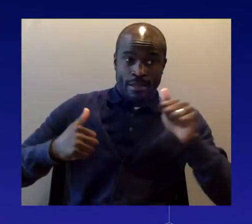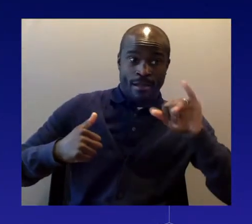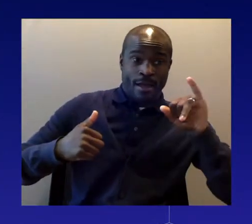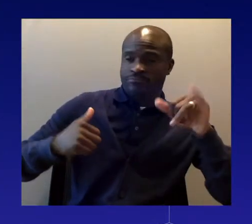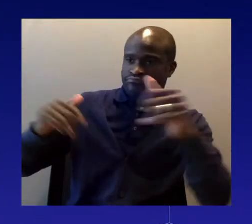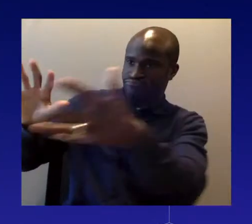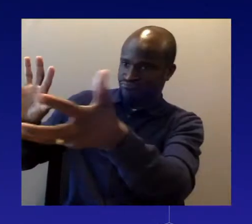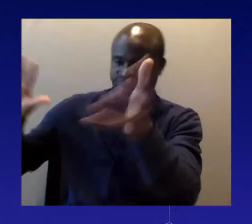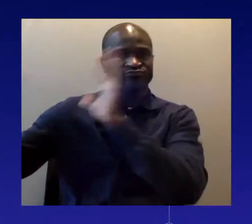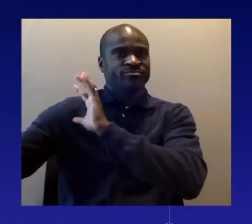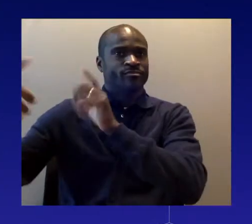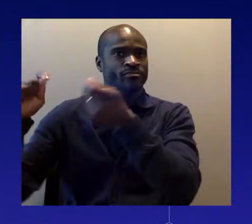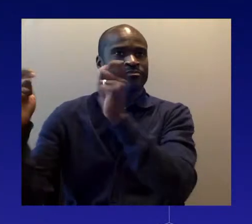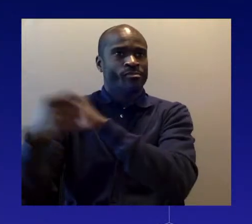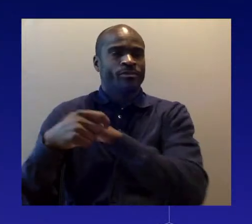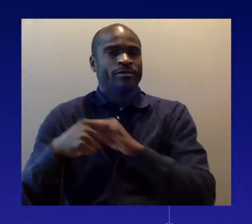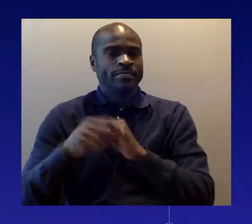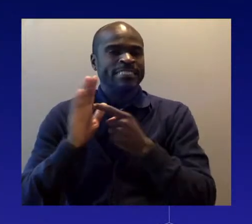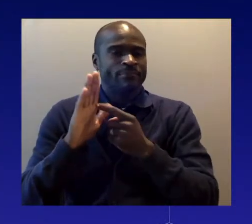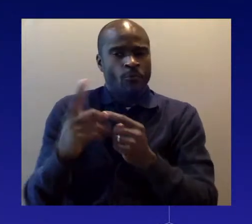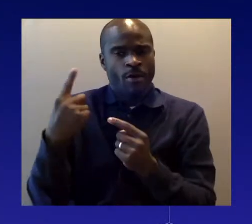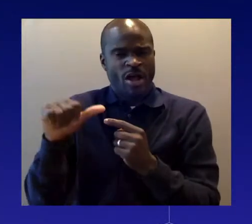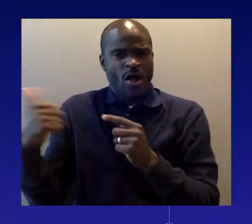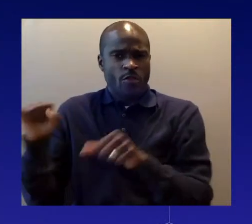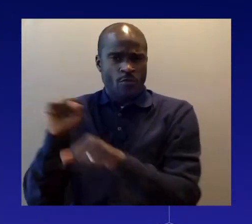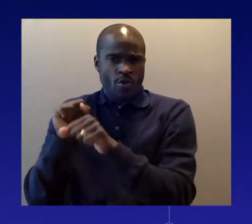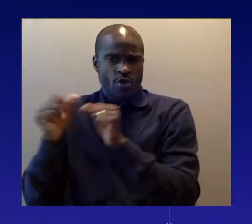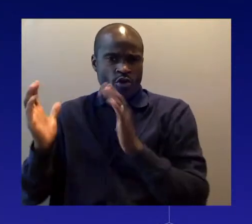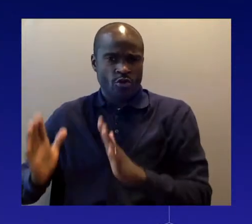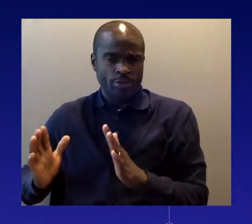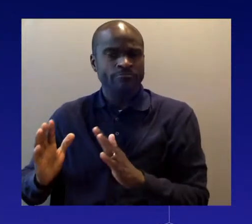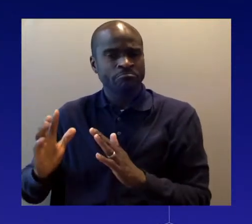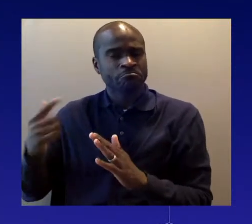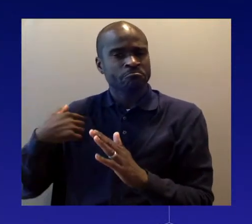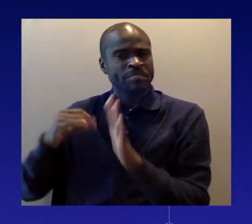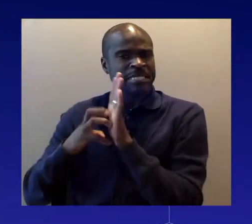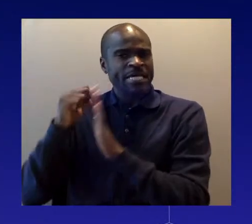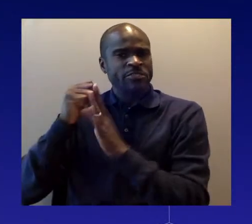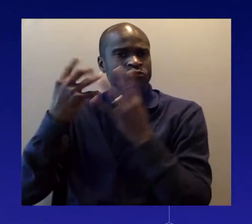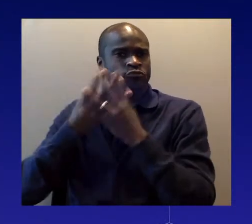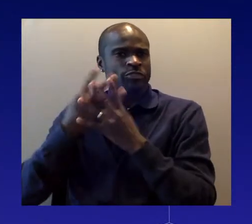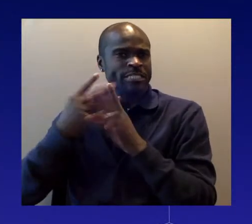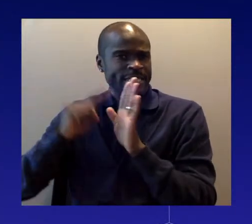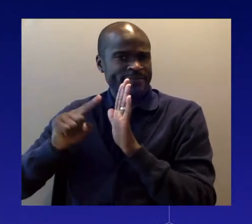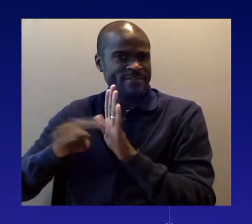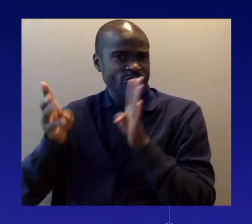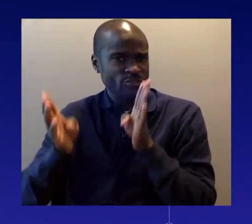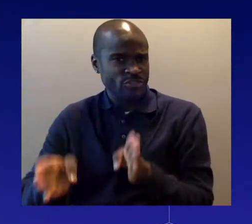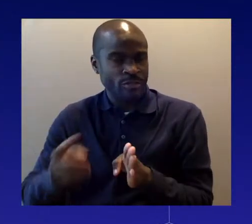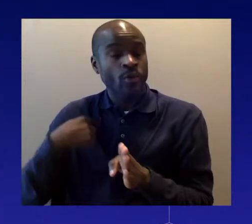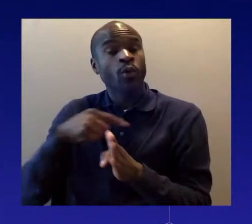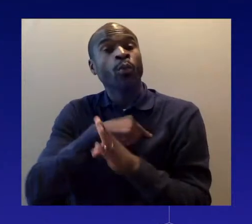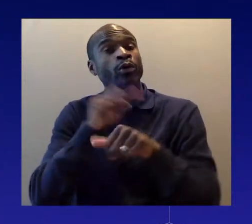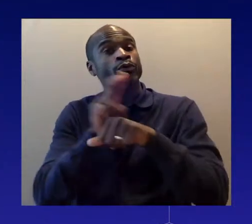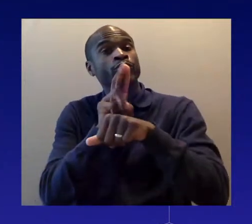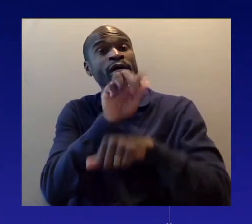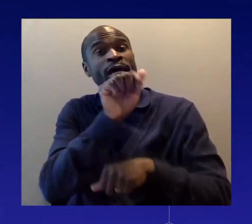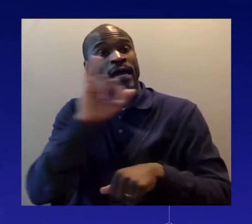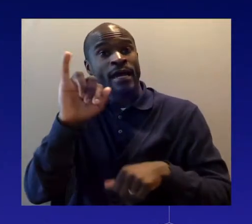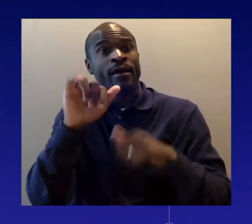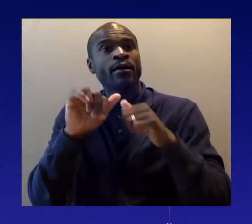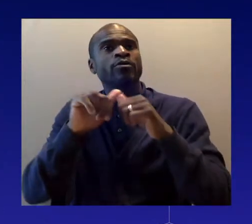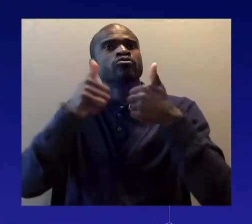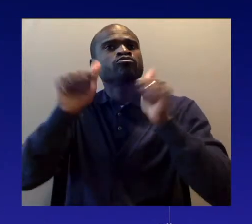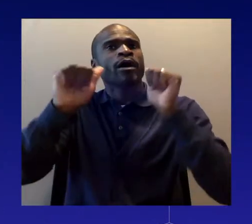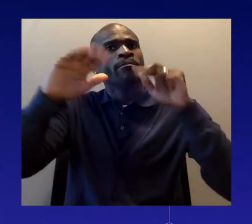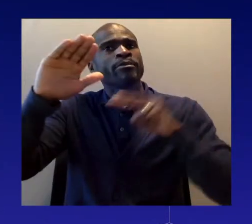on, I'm a cancer screening investigator, and we're using AI to actually predict who's going to have a positive screening